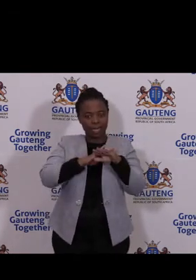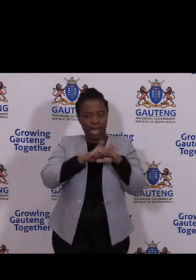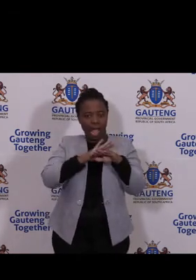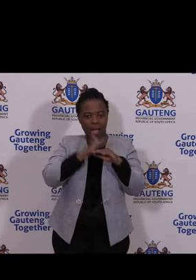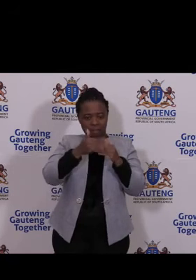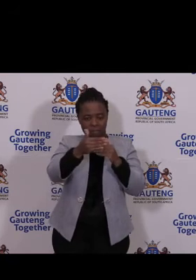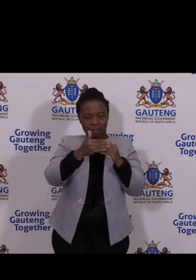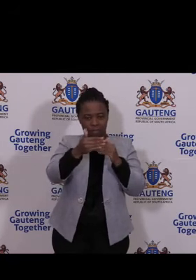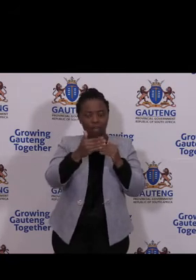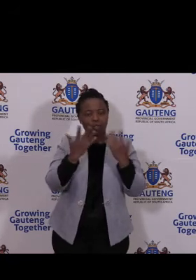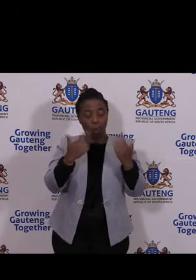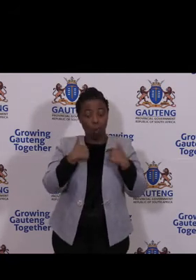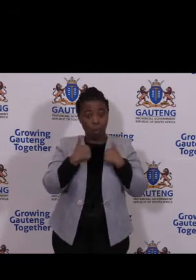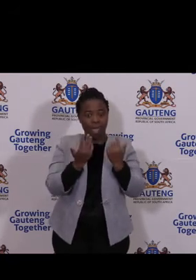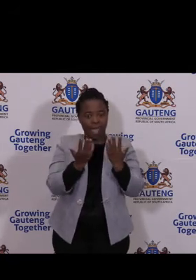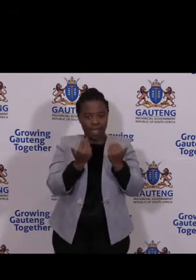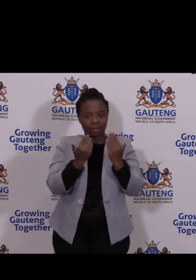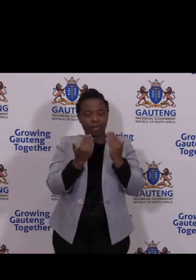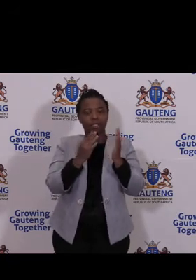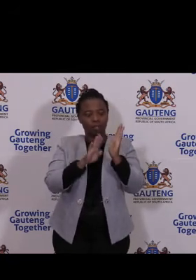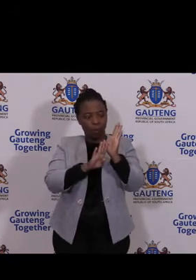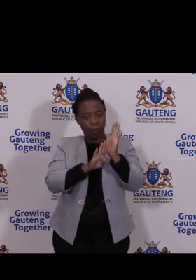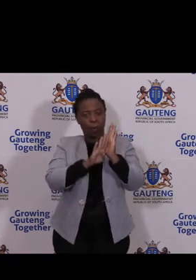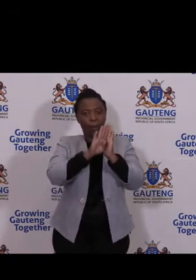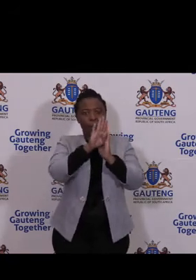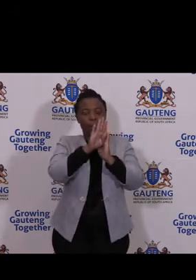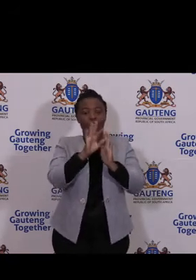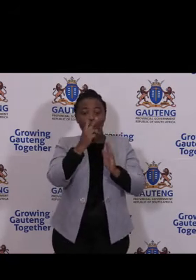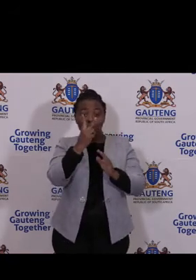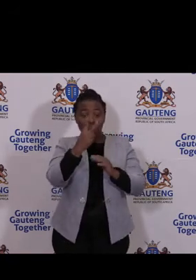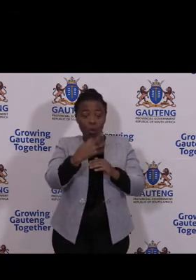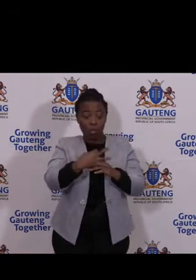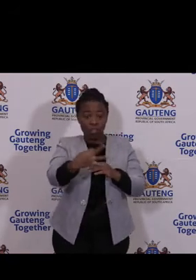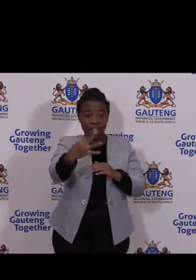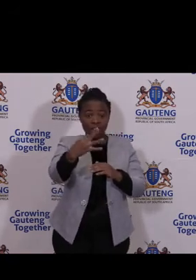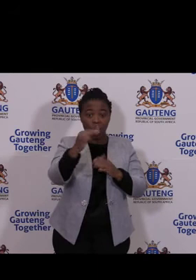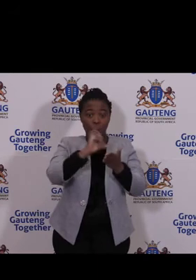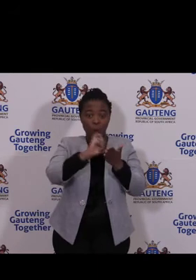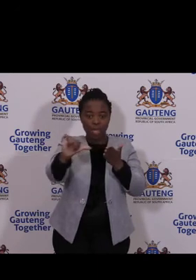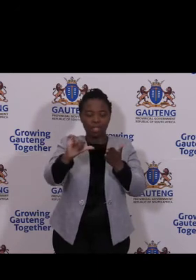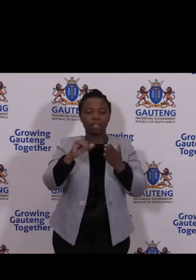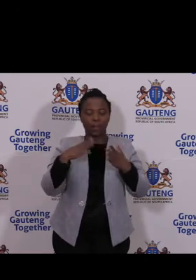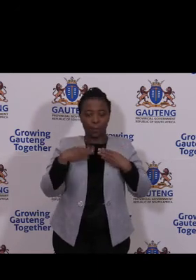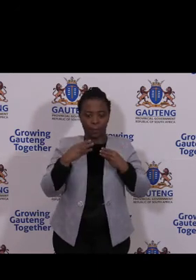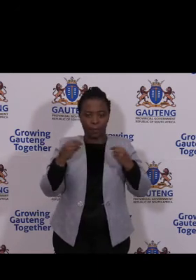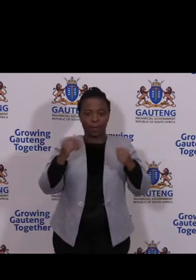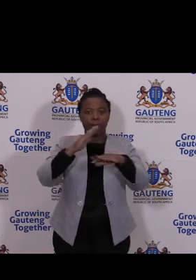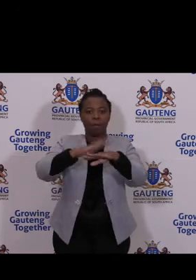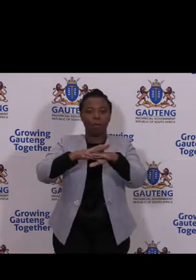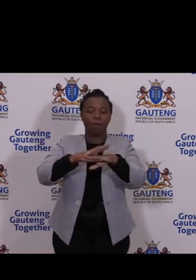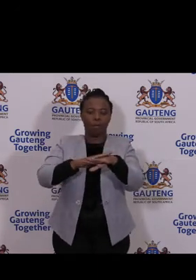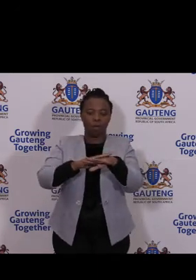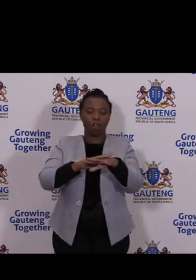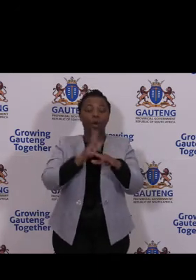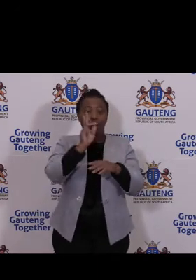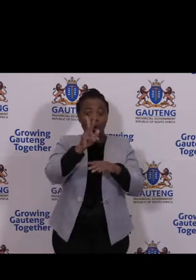so we are expecting the recoveries in the next coming 2 to 3 weeks to even bypass the active cases. What also